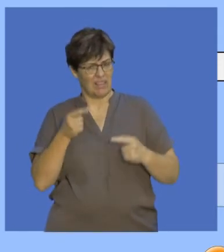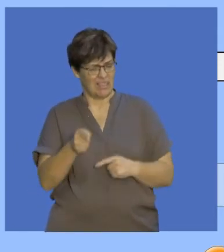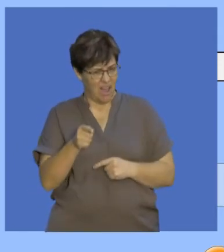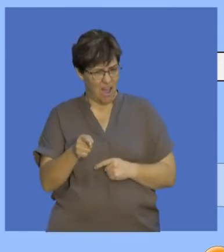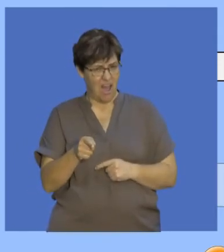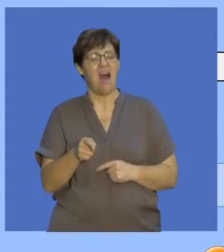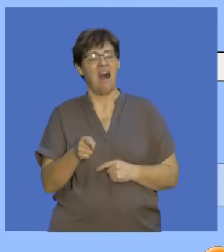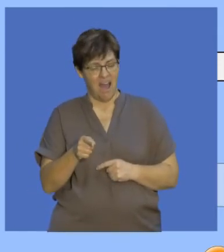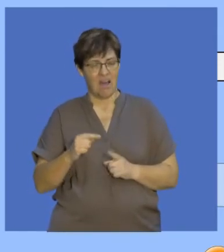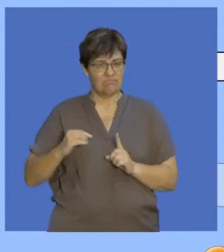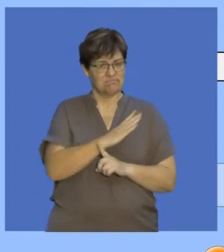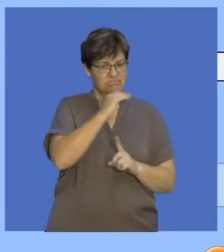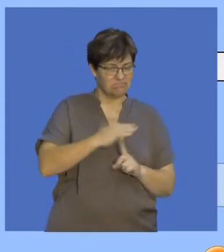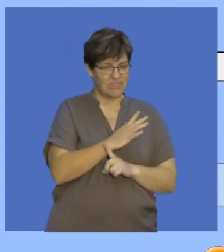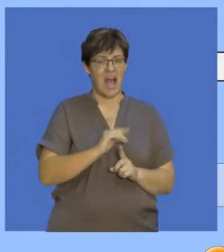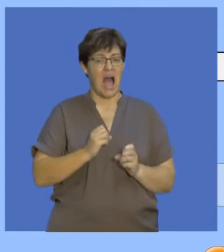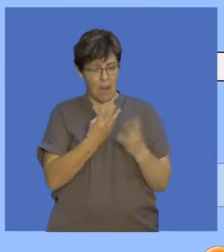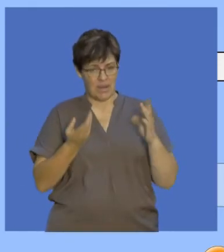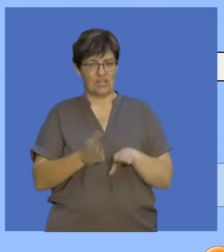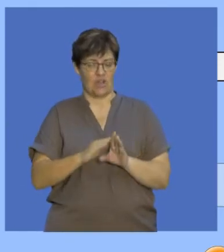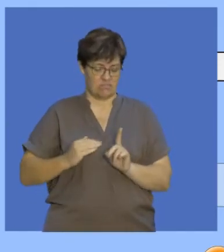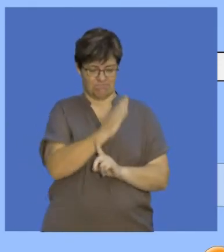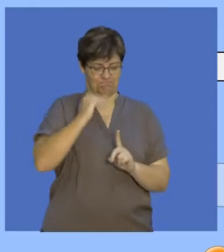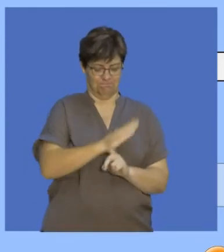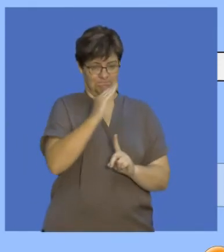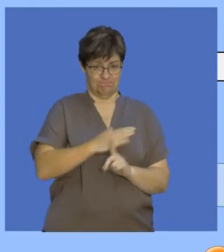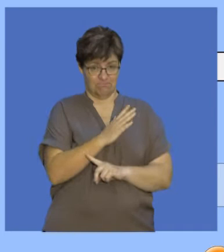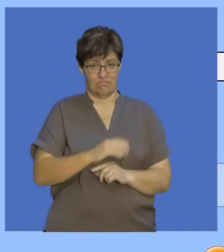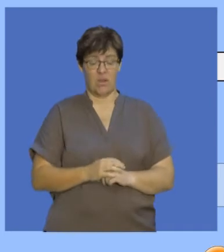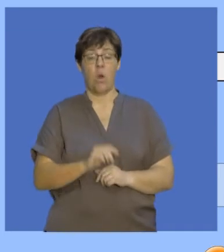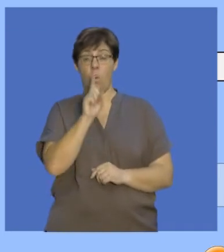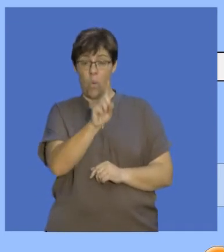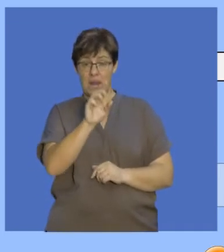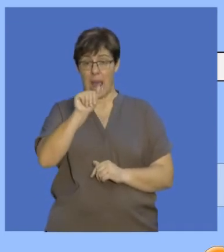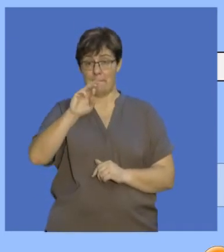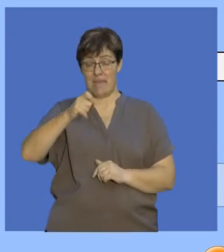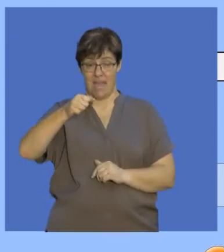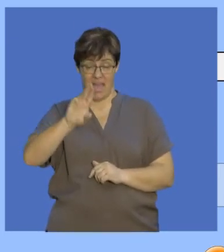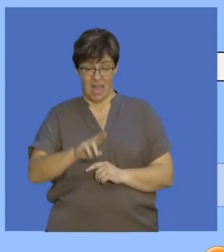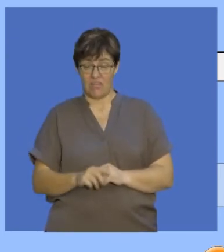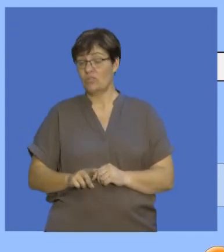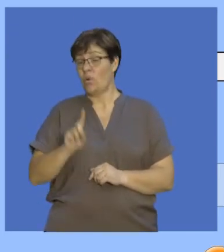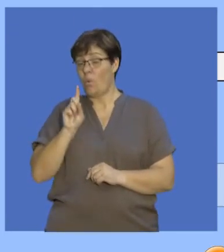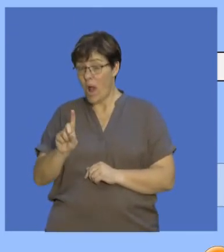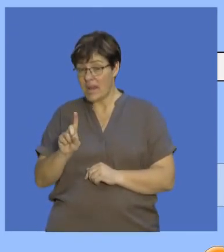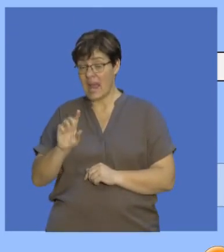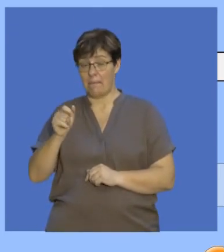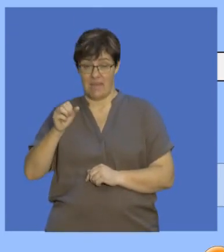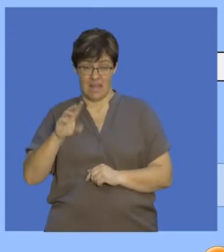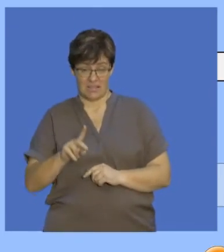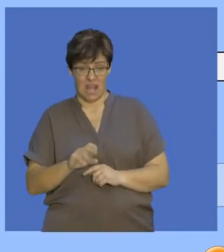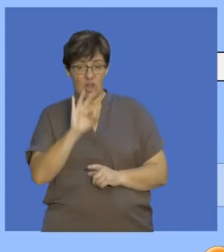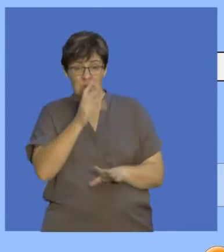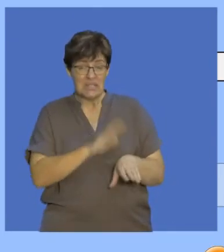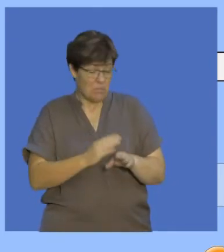is an indication of how much charge passes through a point. Now, from 1 ampere to 3 amperes, so it's 3 times